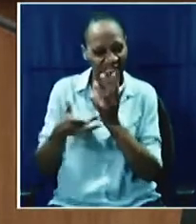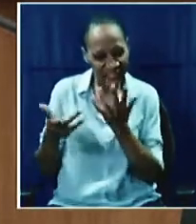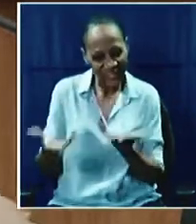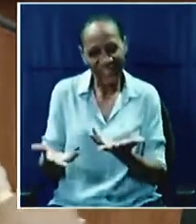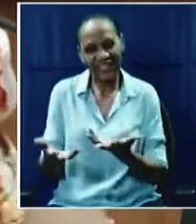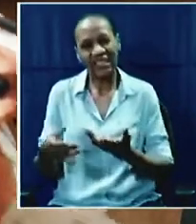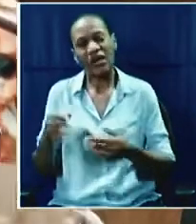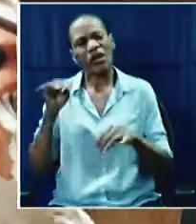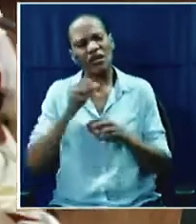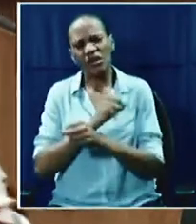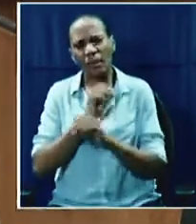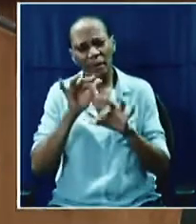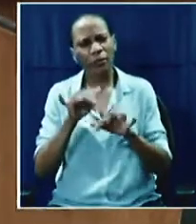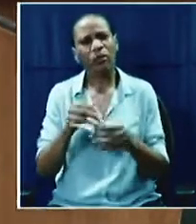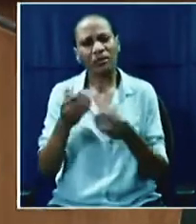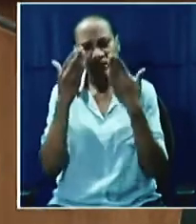siyakhawuleza mongameli.